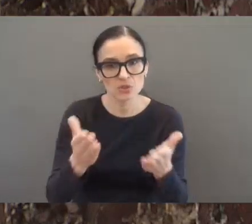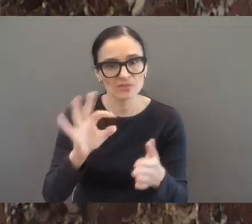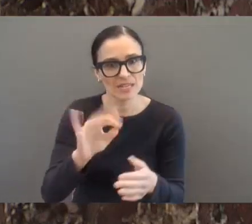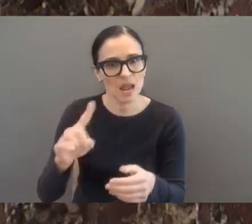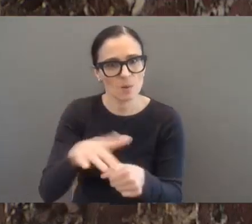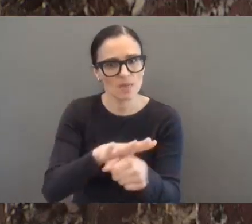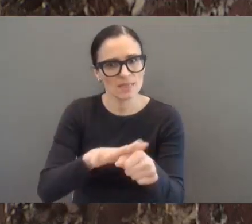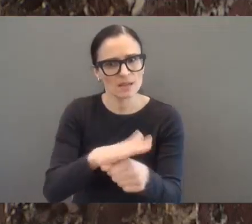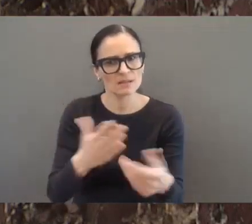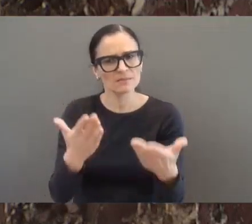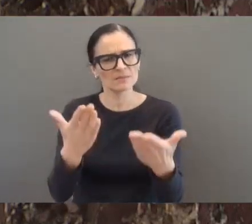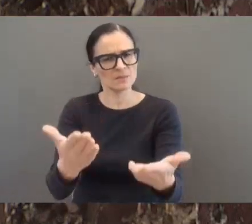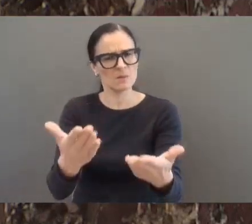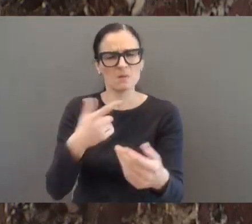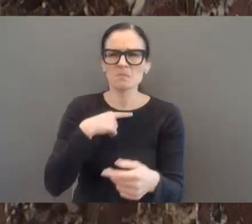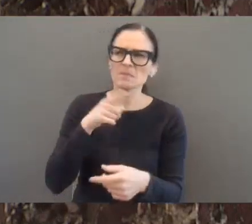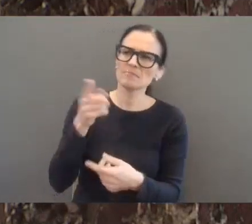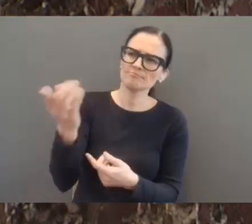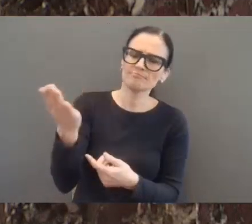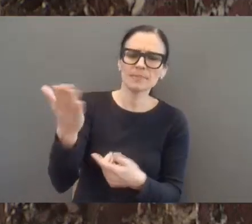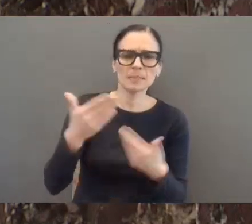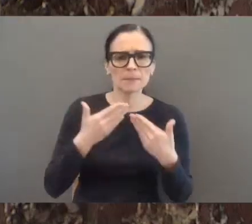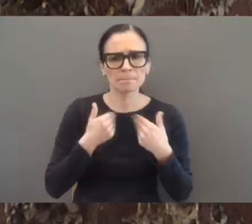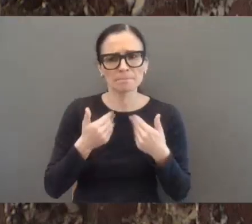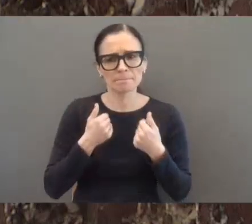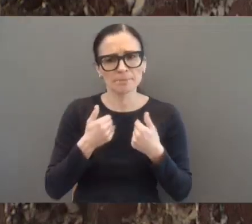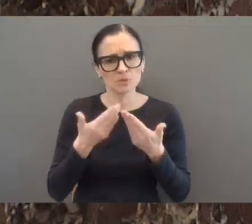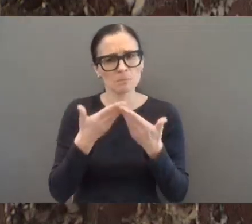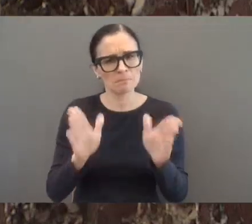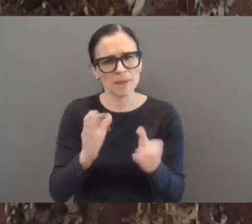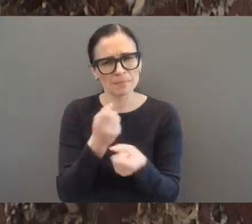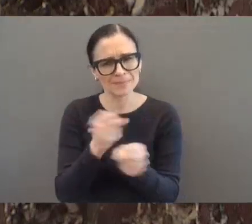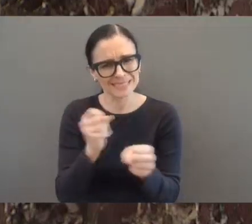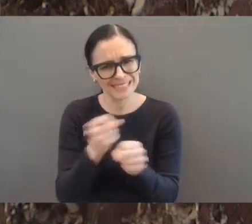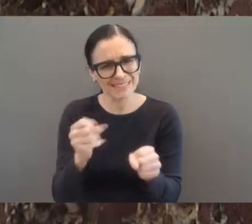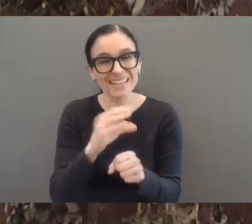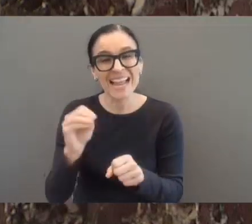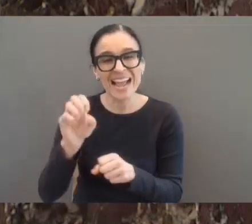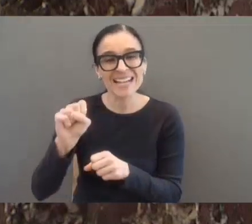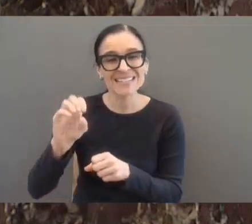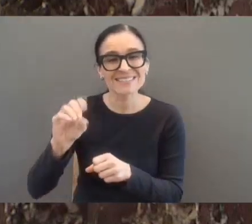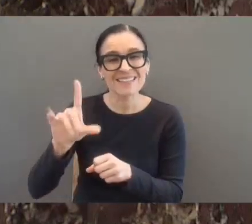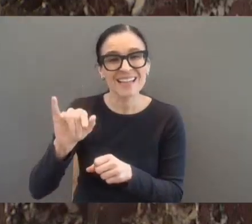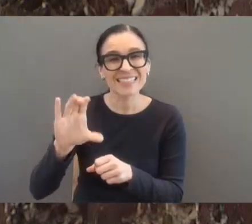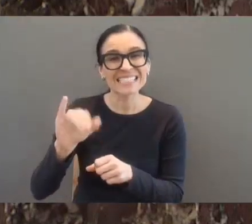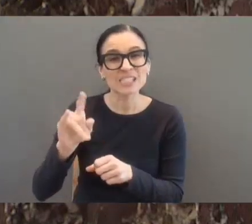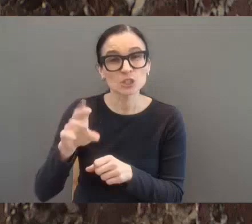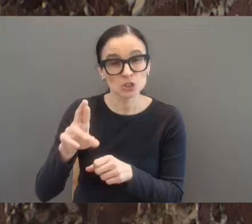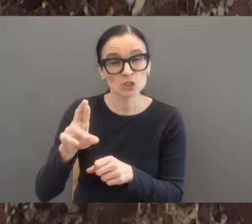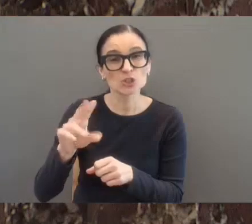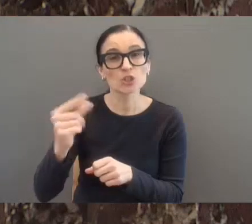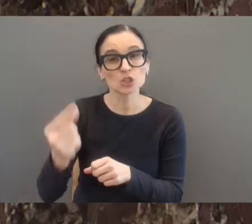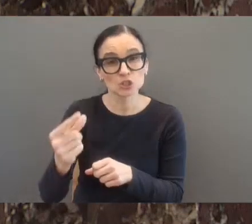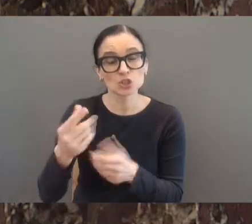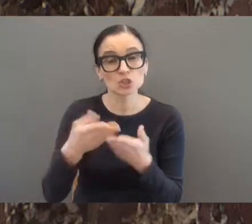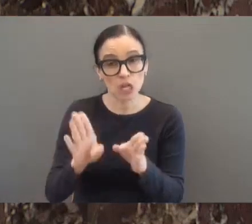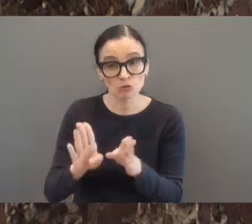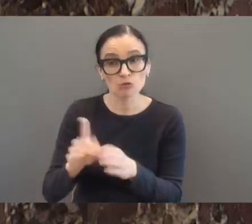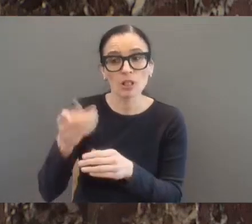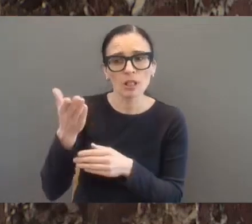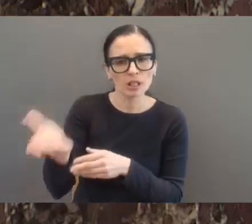General. While we await the provincial review of ECOM services, will you commit to providing $5